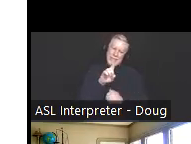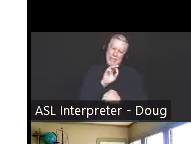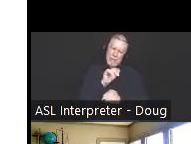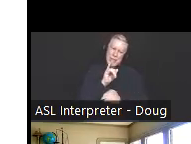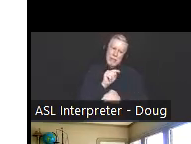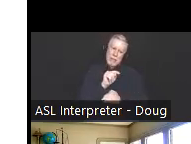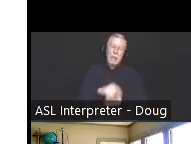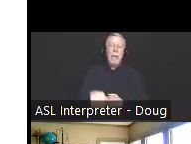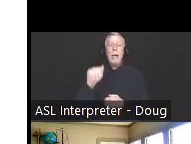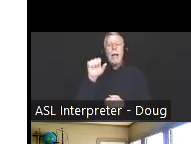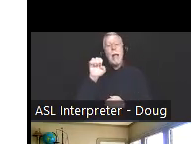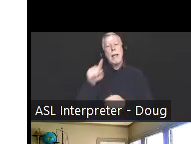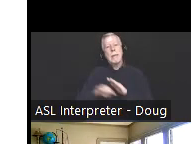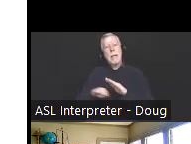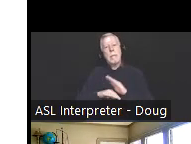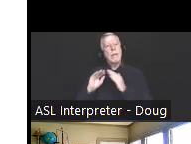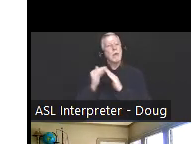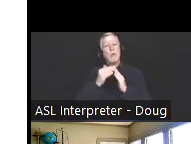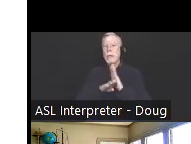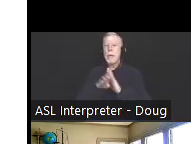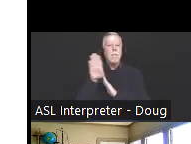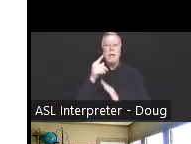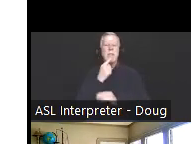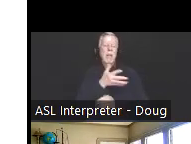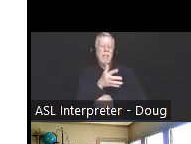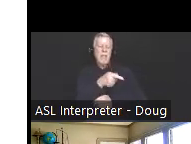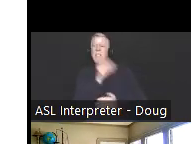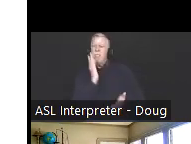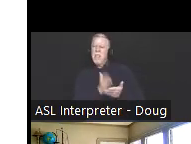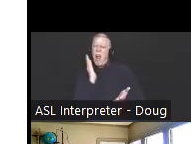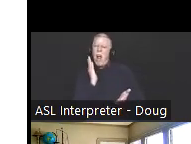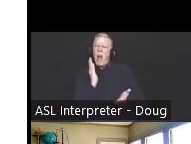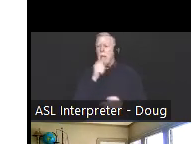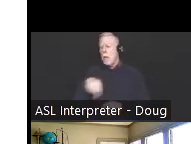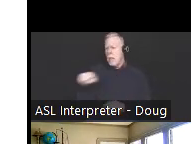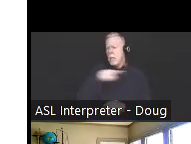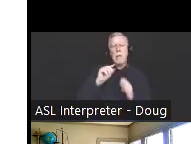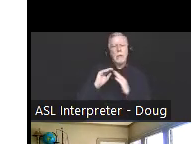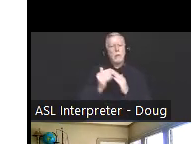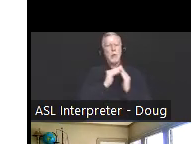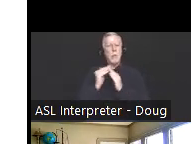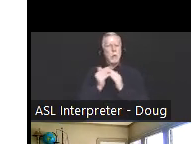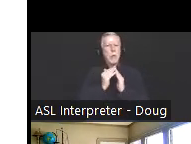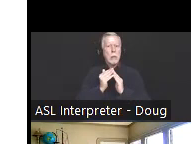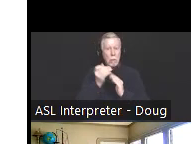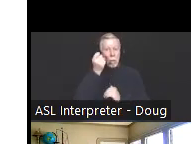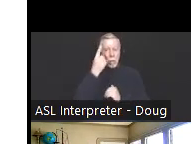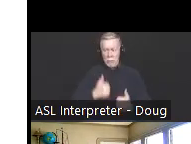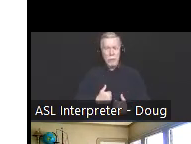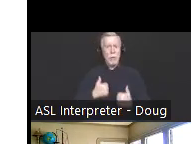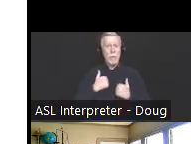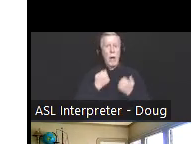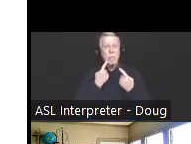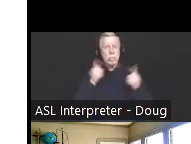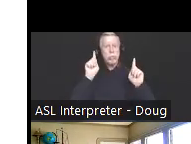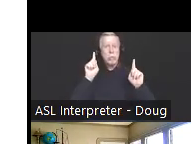community development says, stop, that's silly. These communities and the fact that they are surviving means that there's